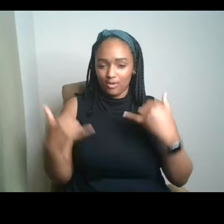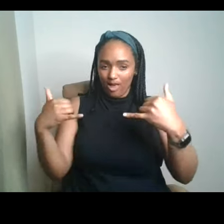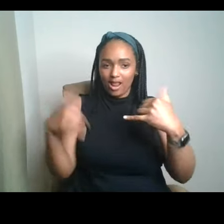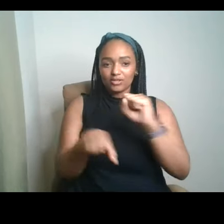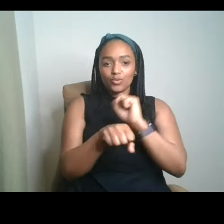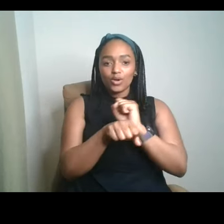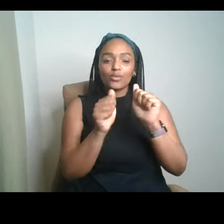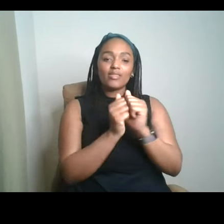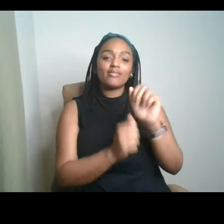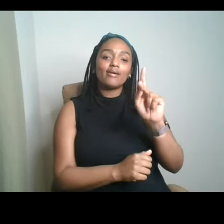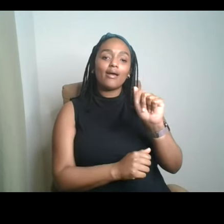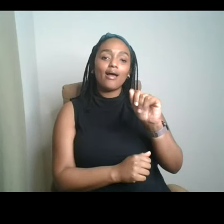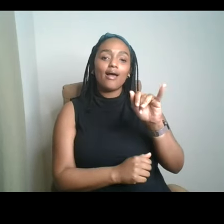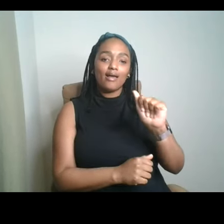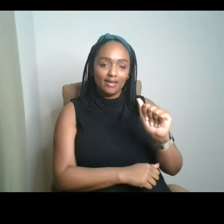Hi, everybody.